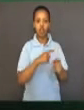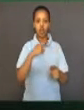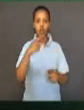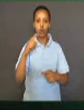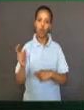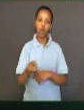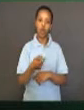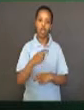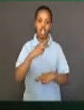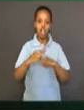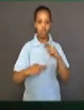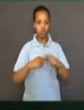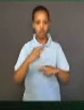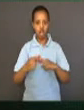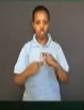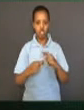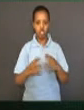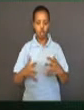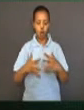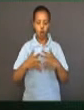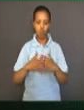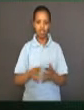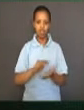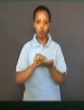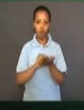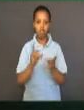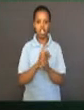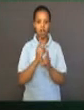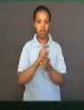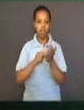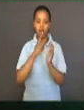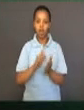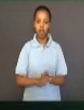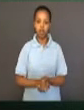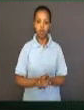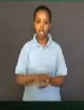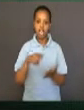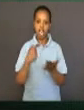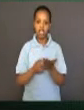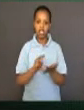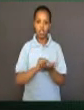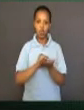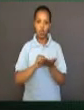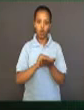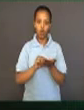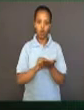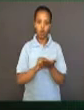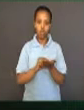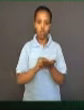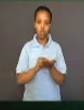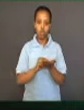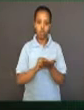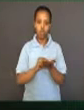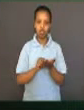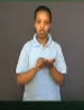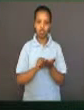reactions, making complex molecules. The molecules made